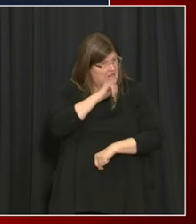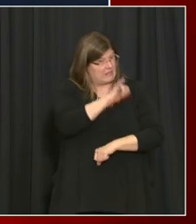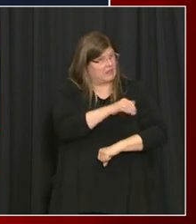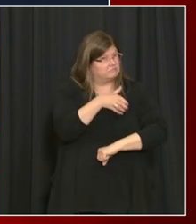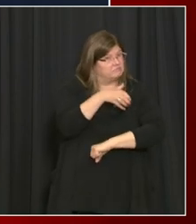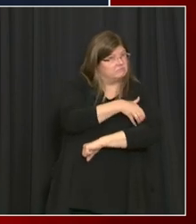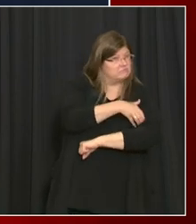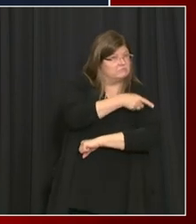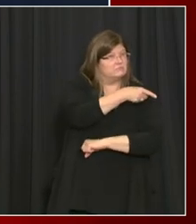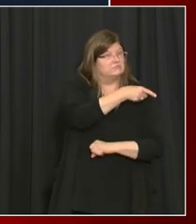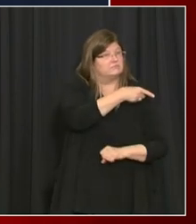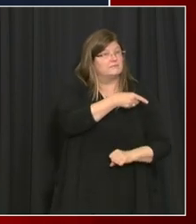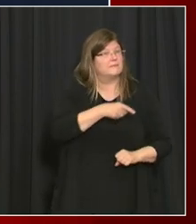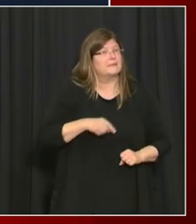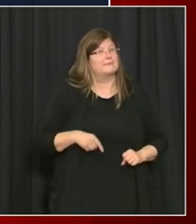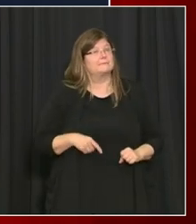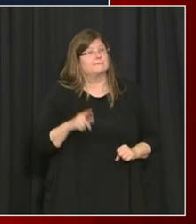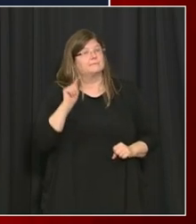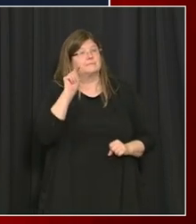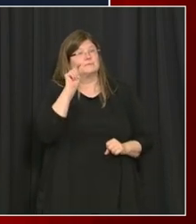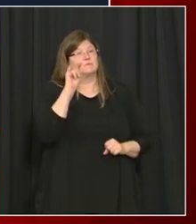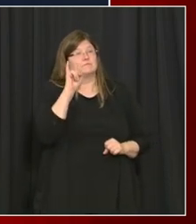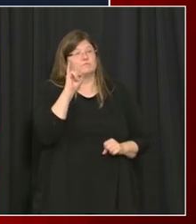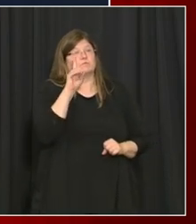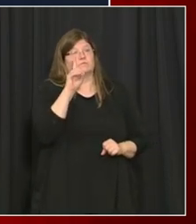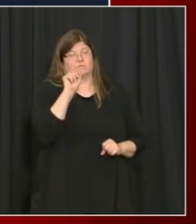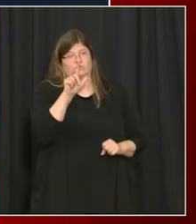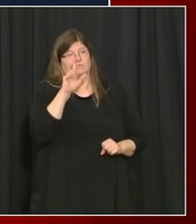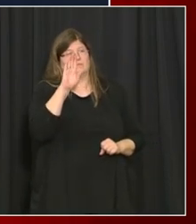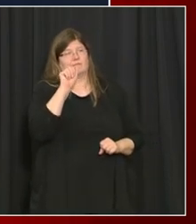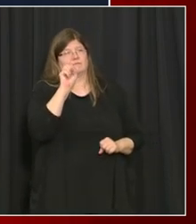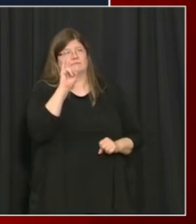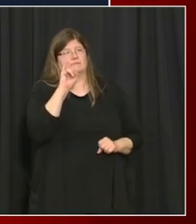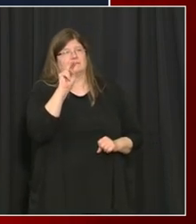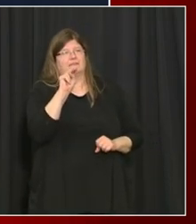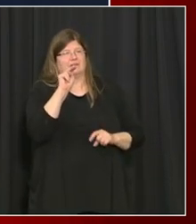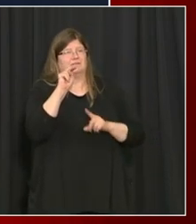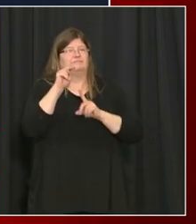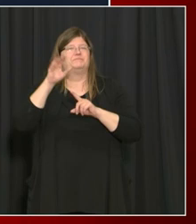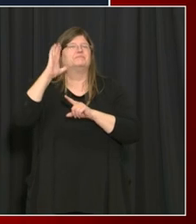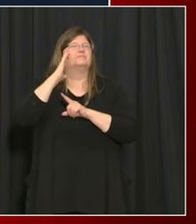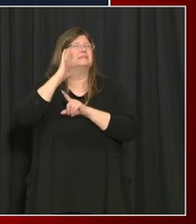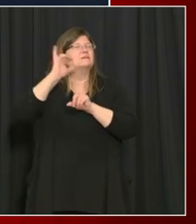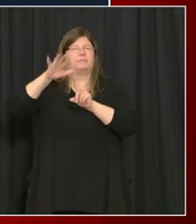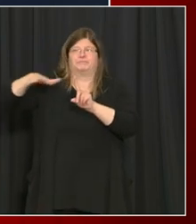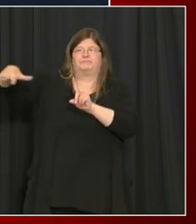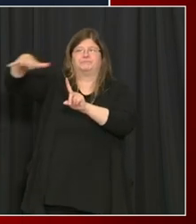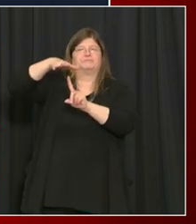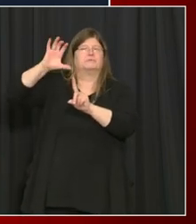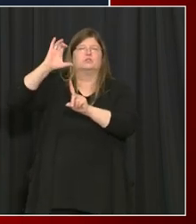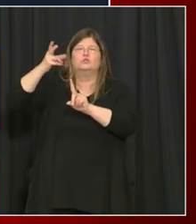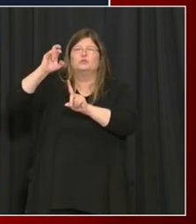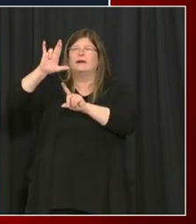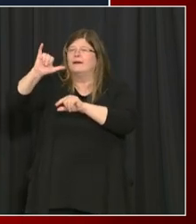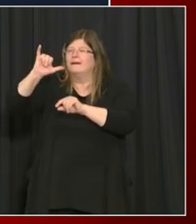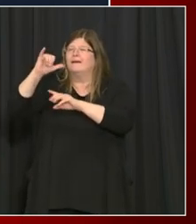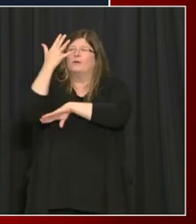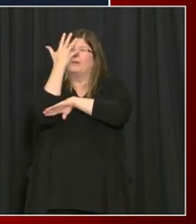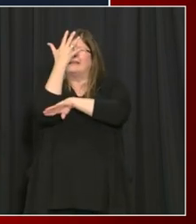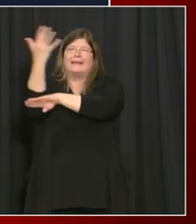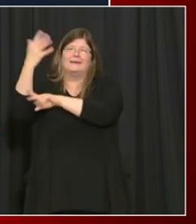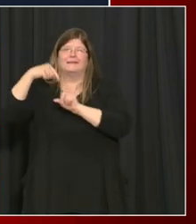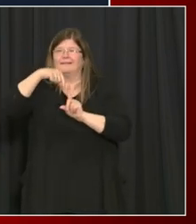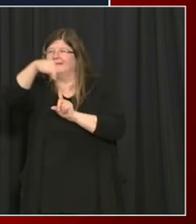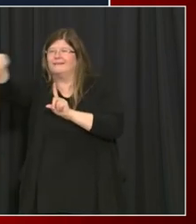did around the tidal basin with the cherry blossoms, just, block the streets that you have control over, coordinate with